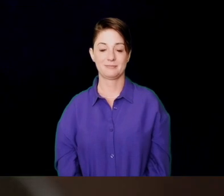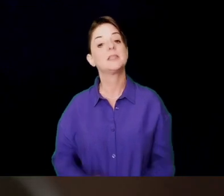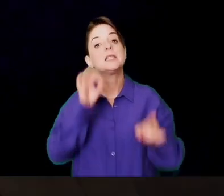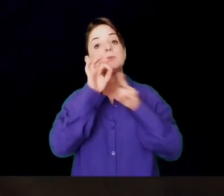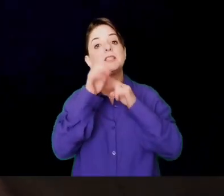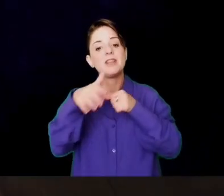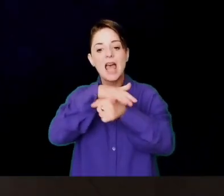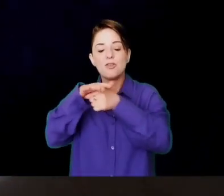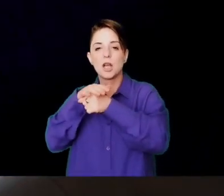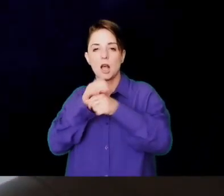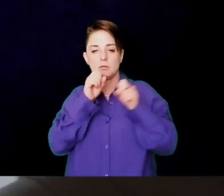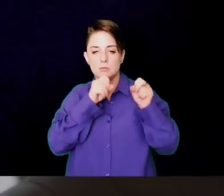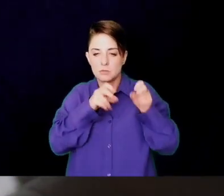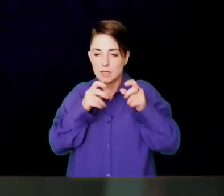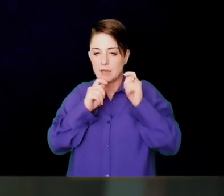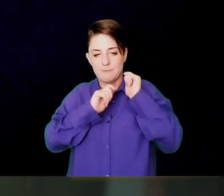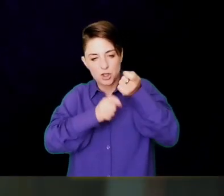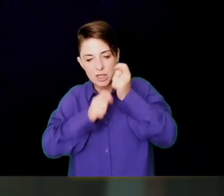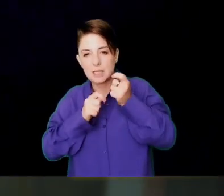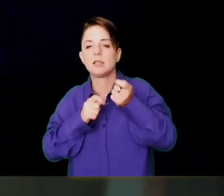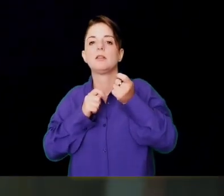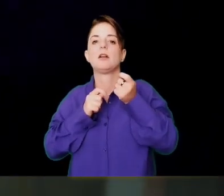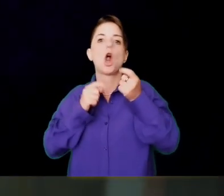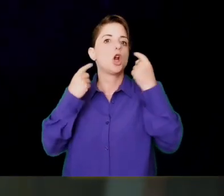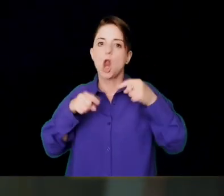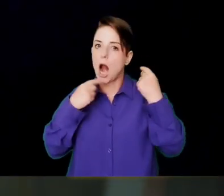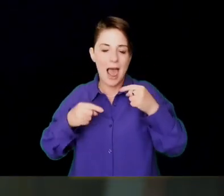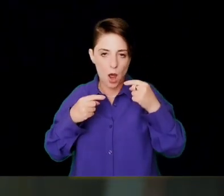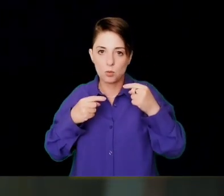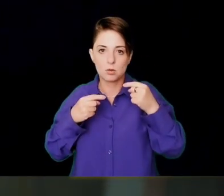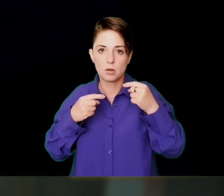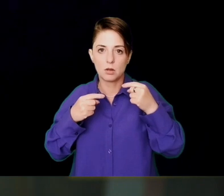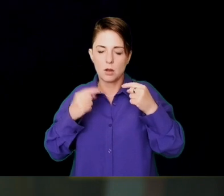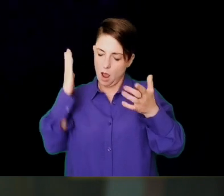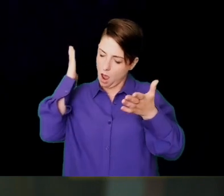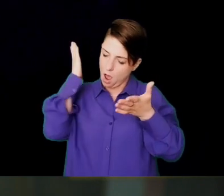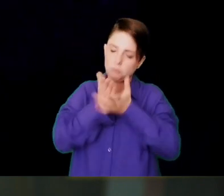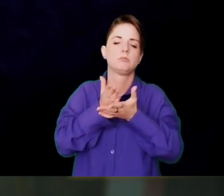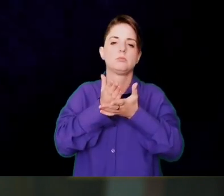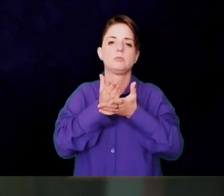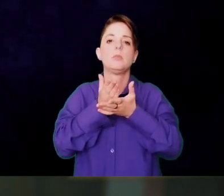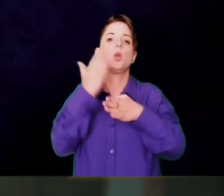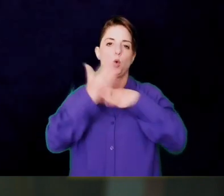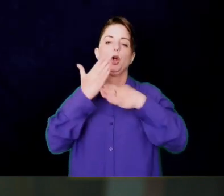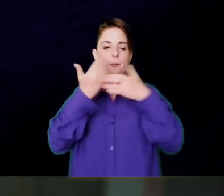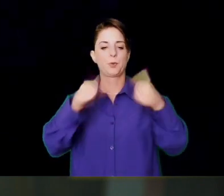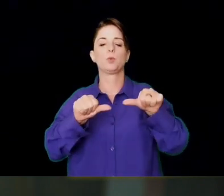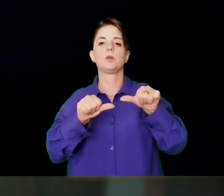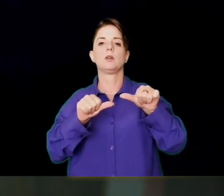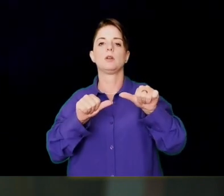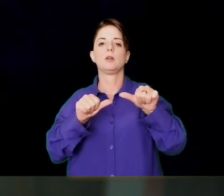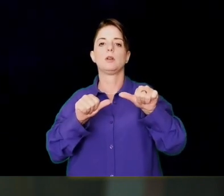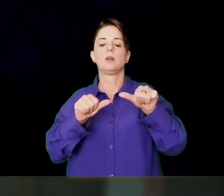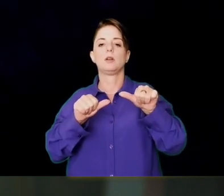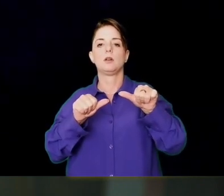Specific areas where certain types of fishing are not allowed, without a shadow of a doubt, they work.